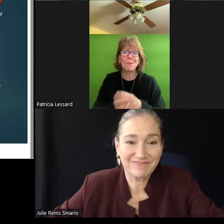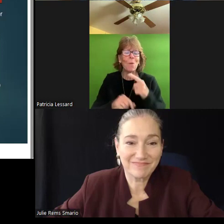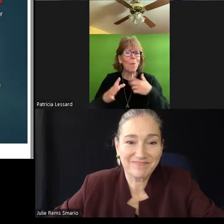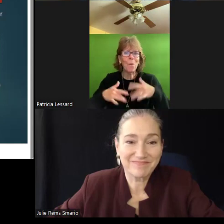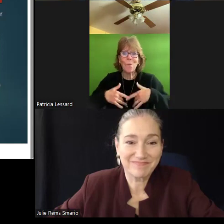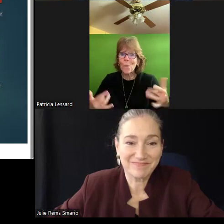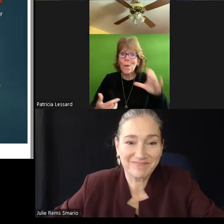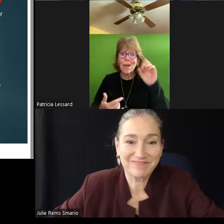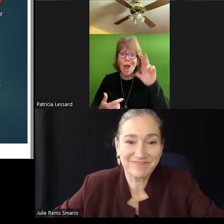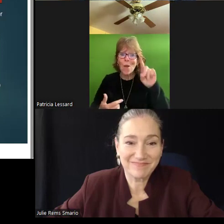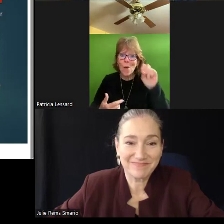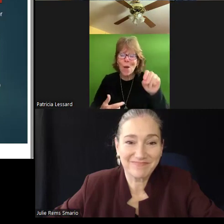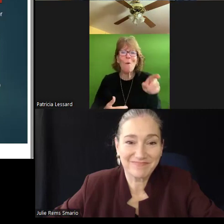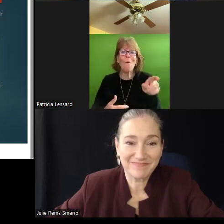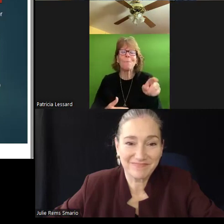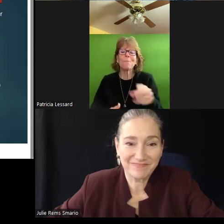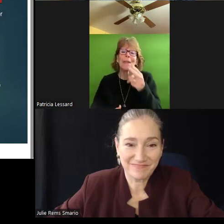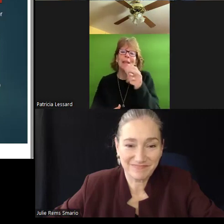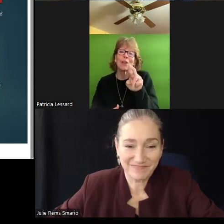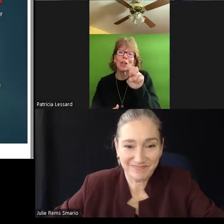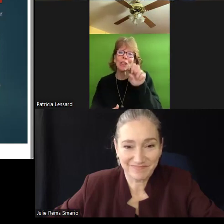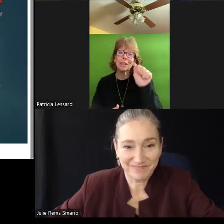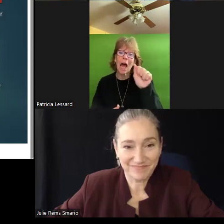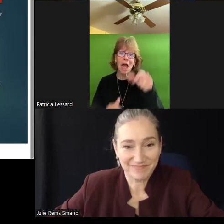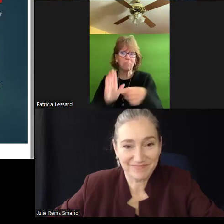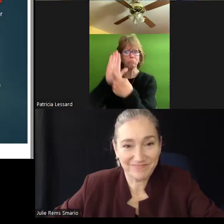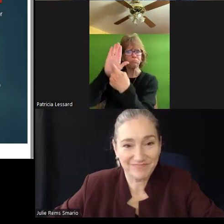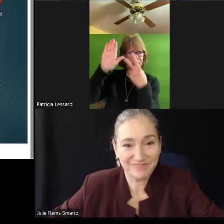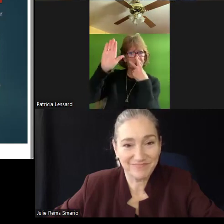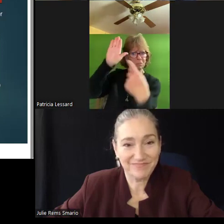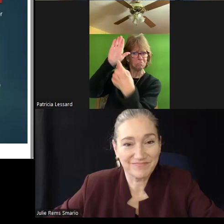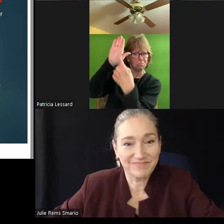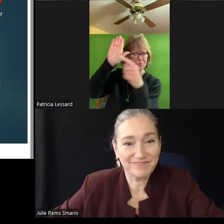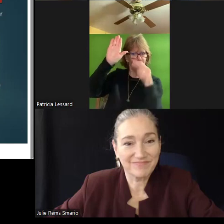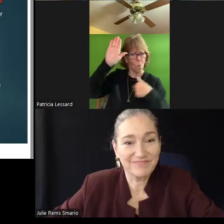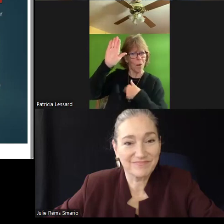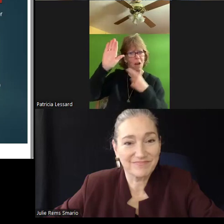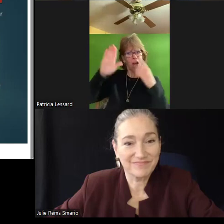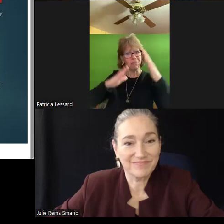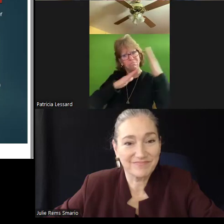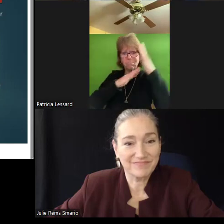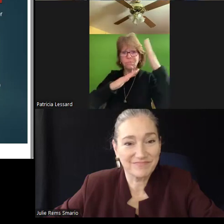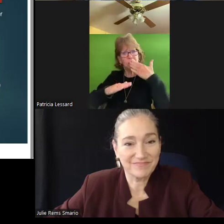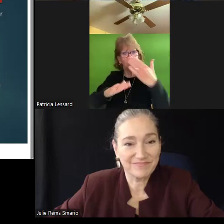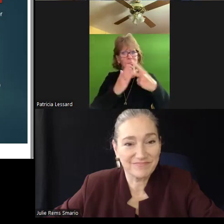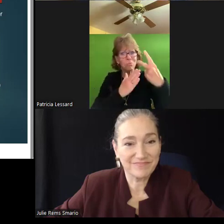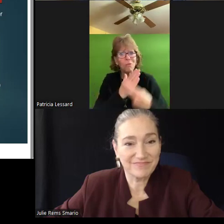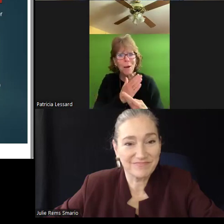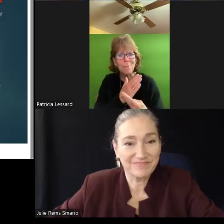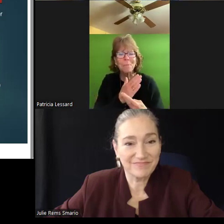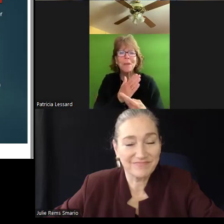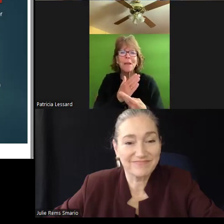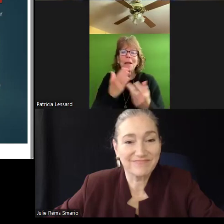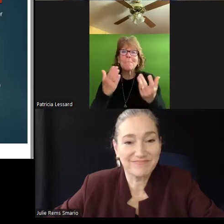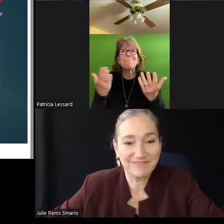Colorado, that HRSA was holding this up as a model program. Like kind of like, oh,